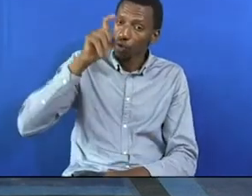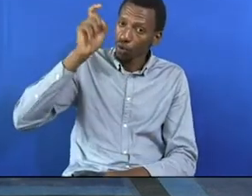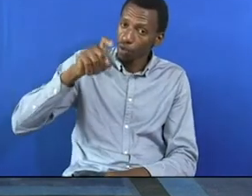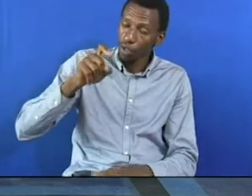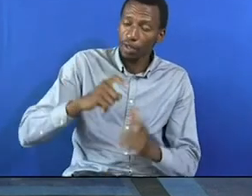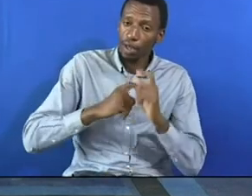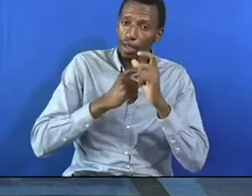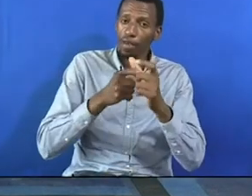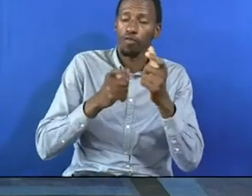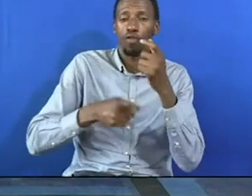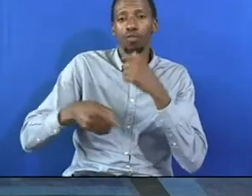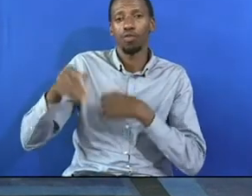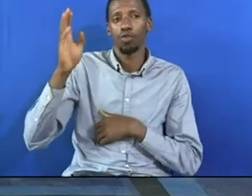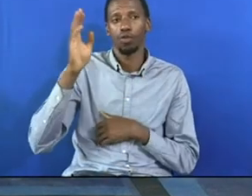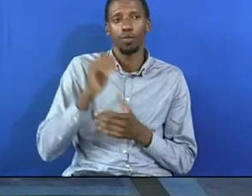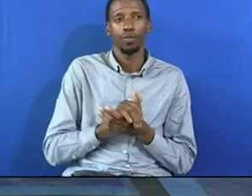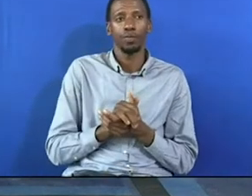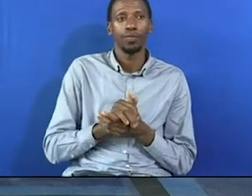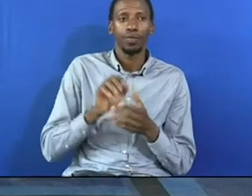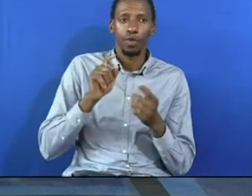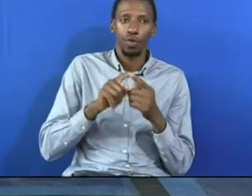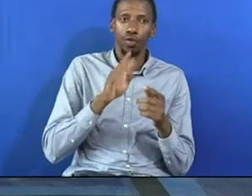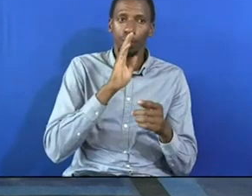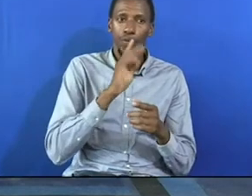from God. To be single,